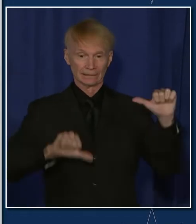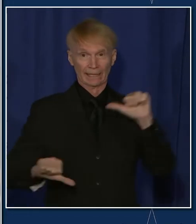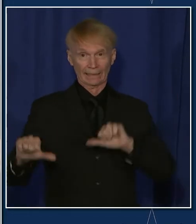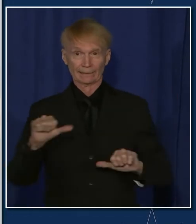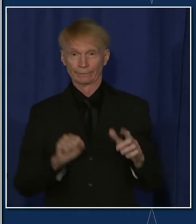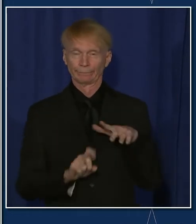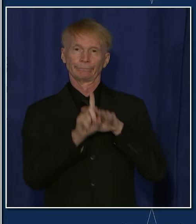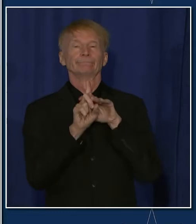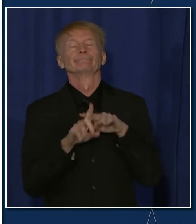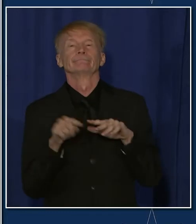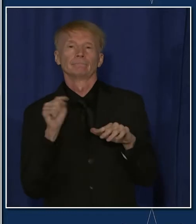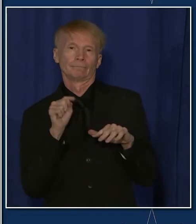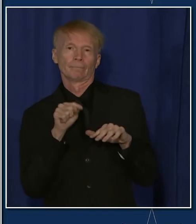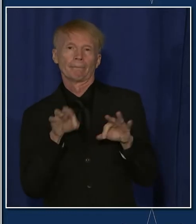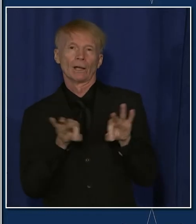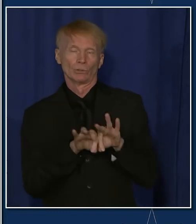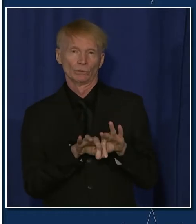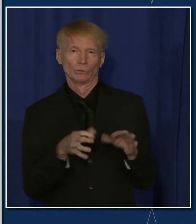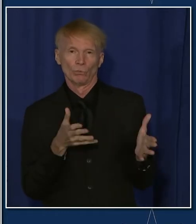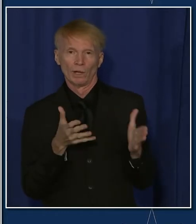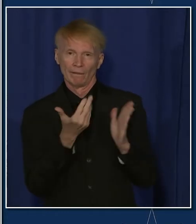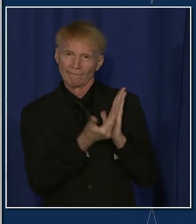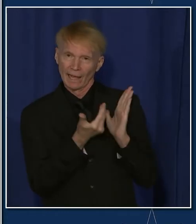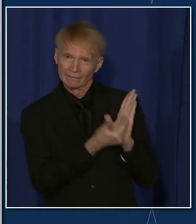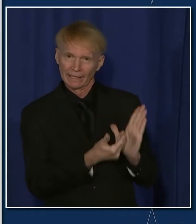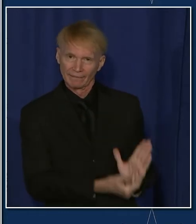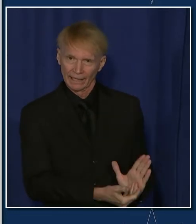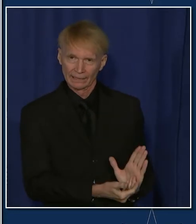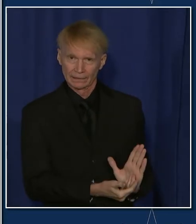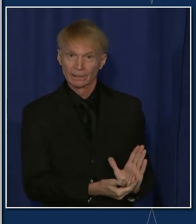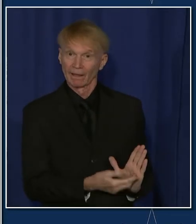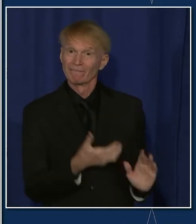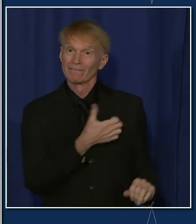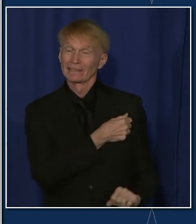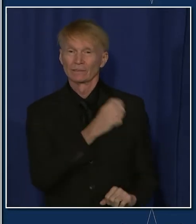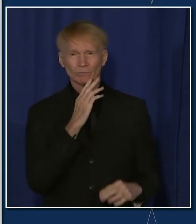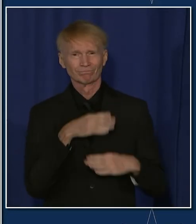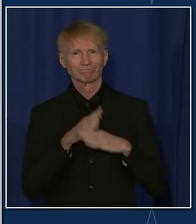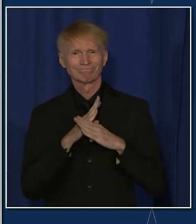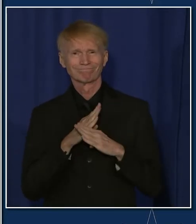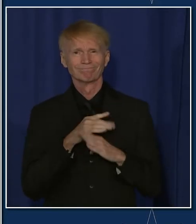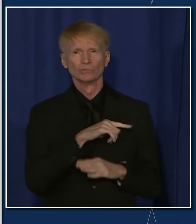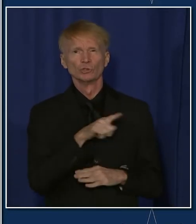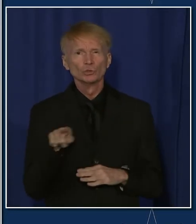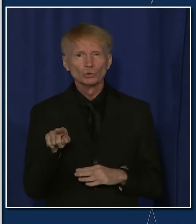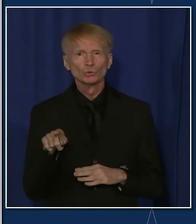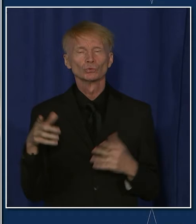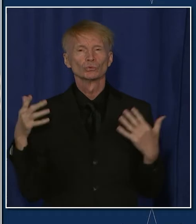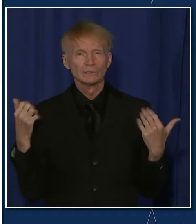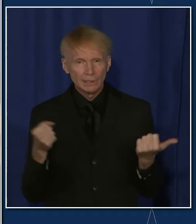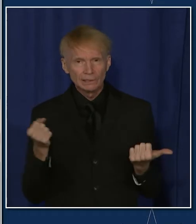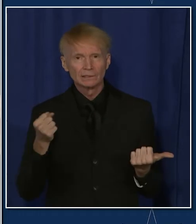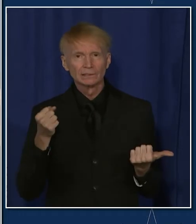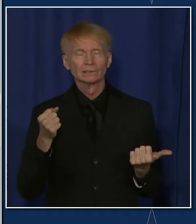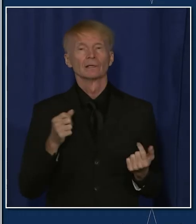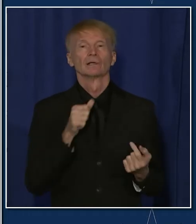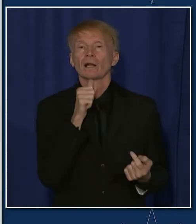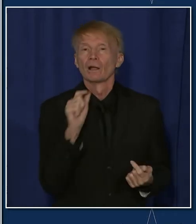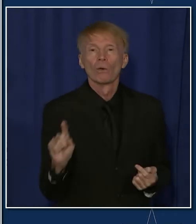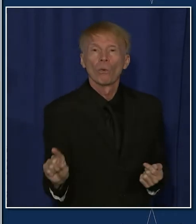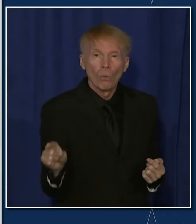myths. The facts are the vaccine offers protection, not only for those who have not